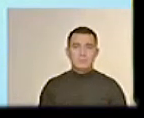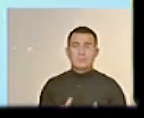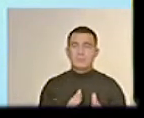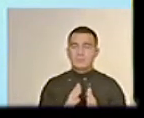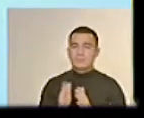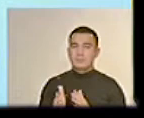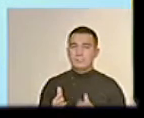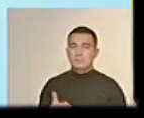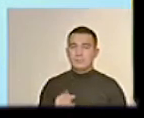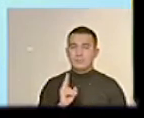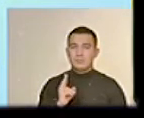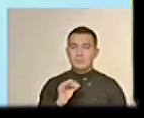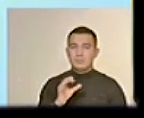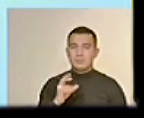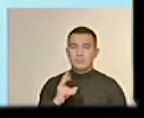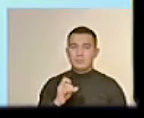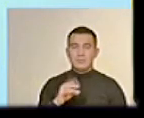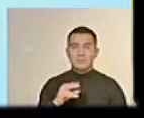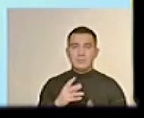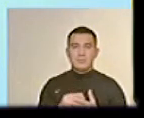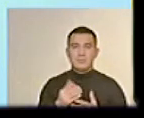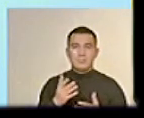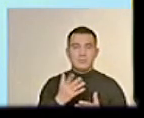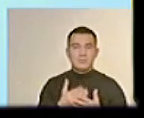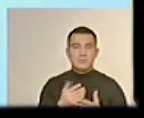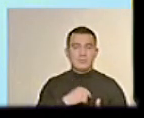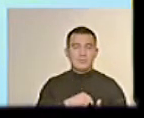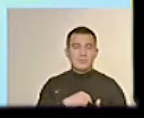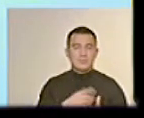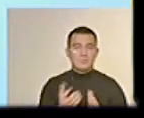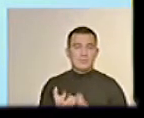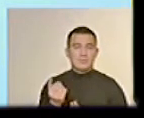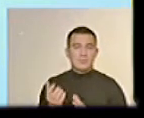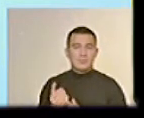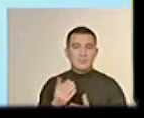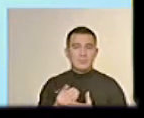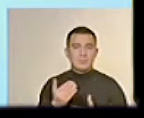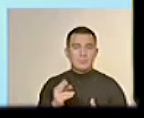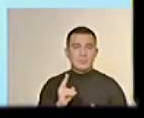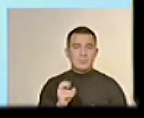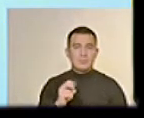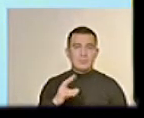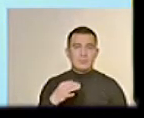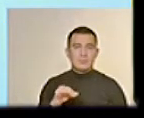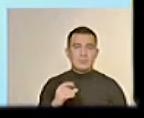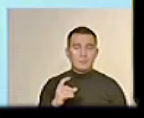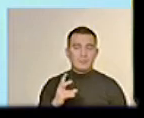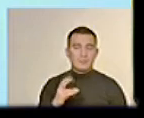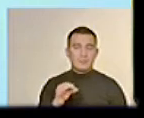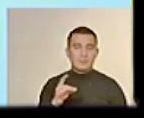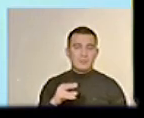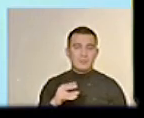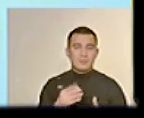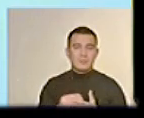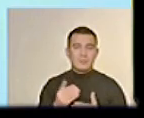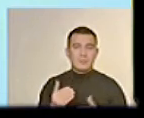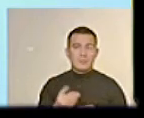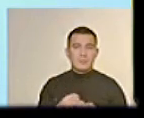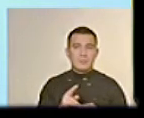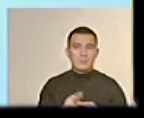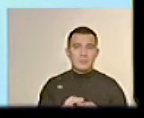Keyingisi, kislorodning laboratoriya sharoitida olinishini yana bir usuli bu kaliy xloratni parchalab olish. Ya'ni kaliy